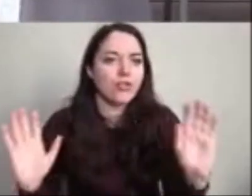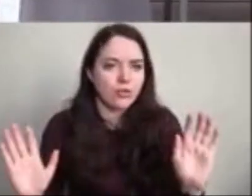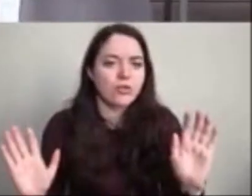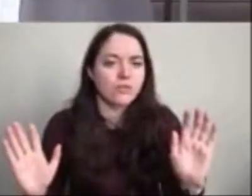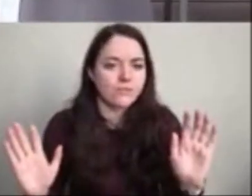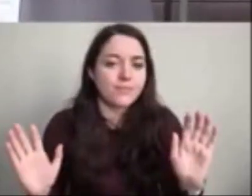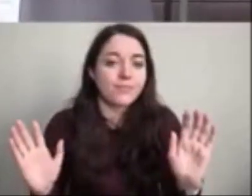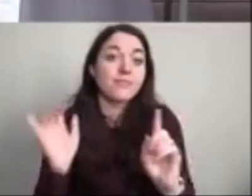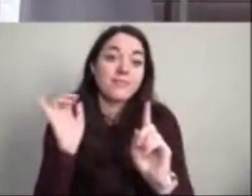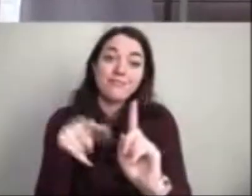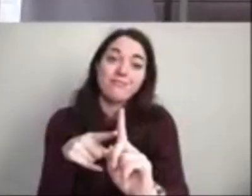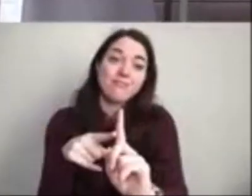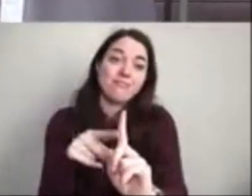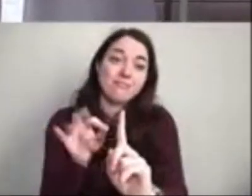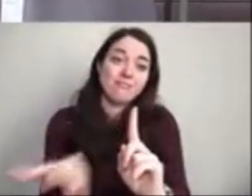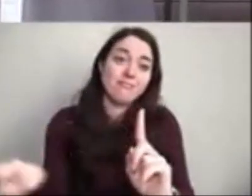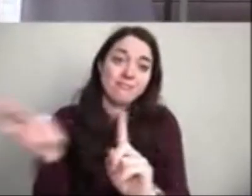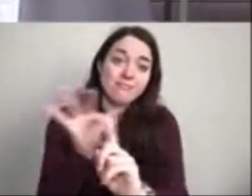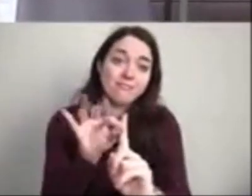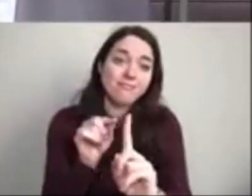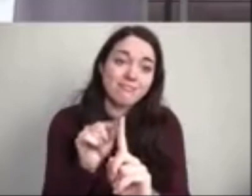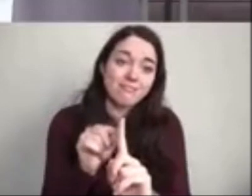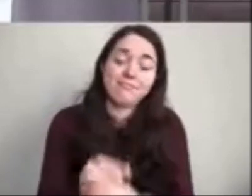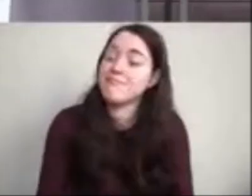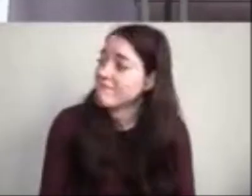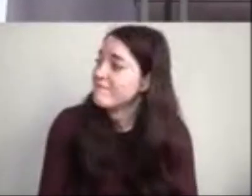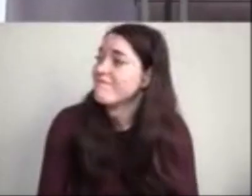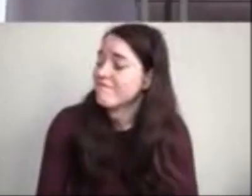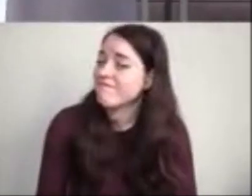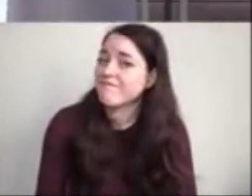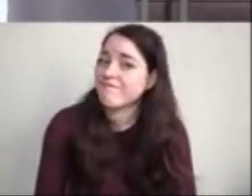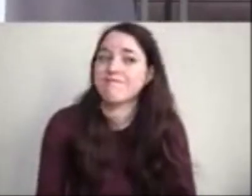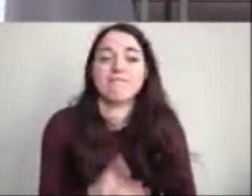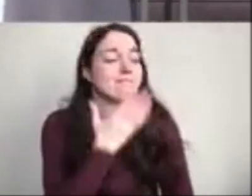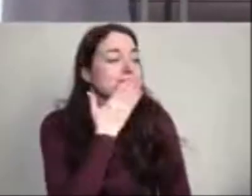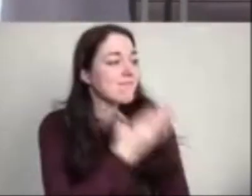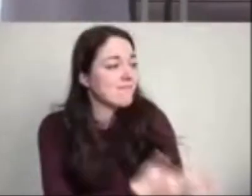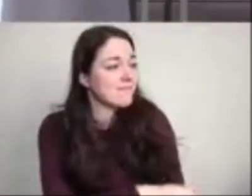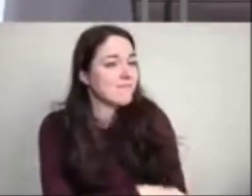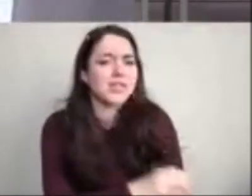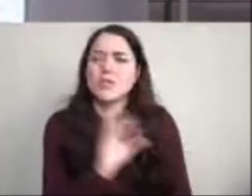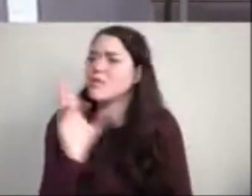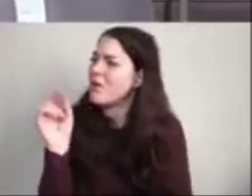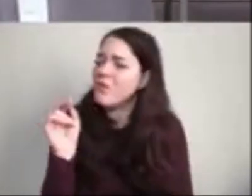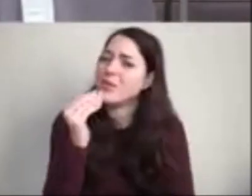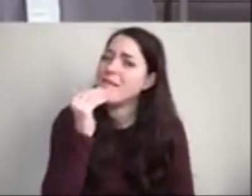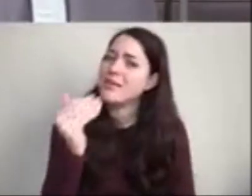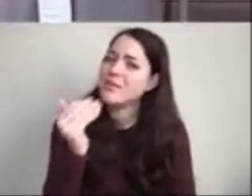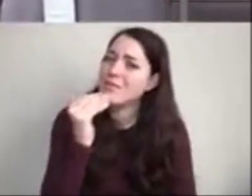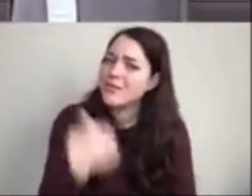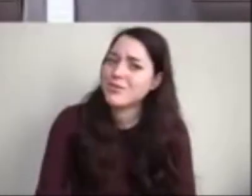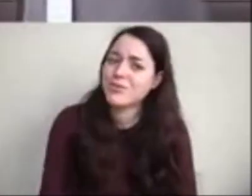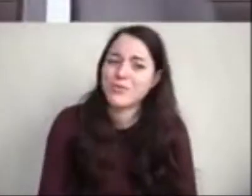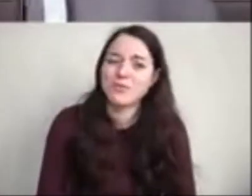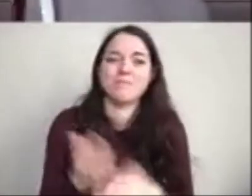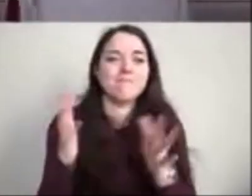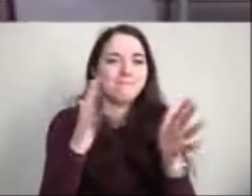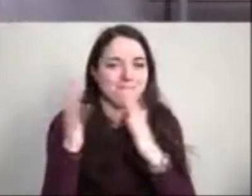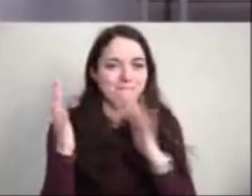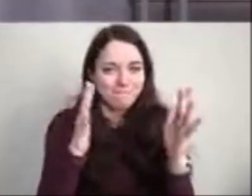That's what it's about, Reverend Dwayne. That's all about. Yeah. Thank you so much. No, thank you. Thank you. Thank you.